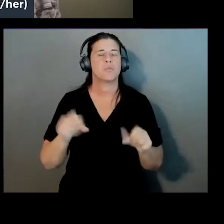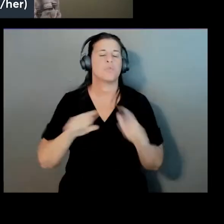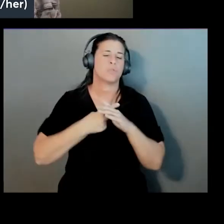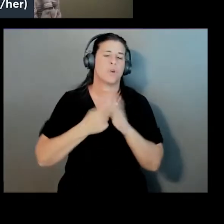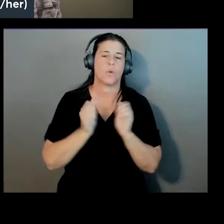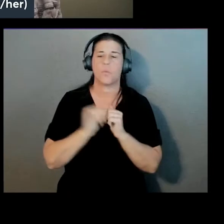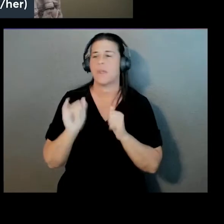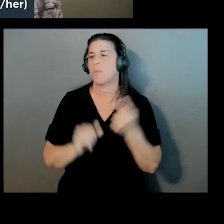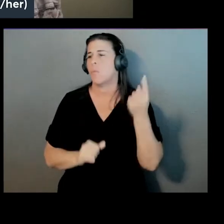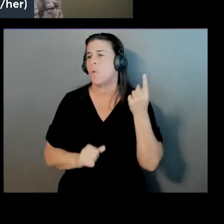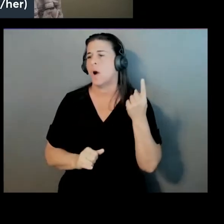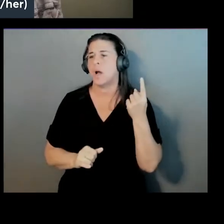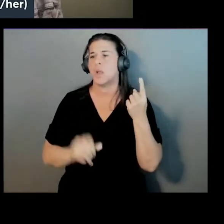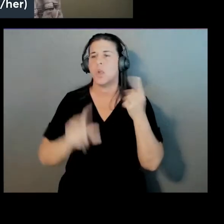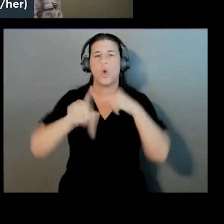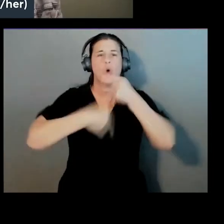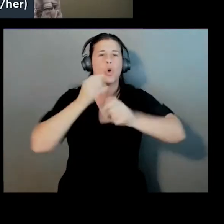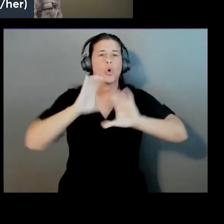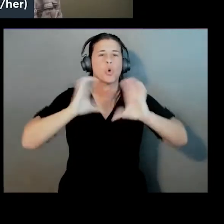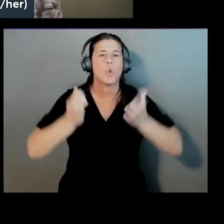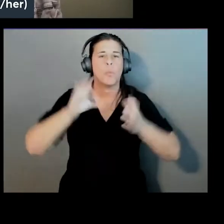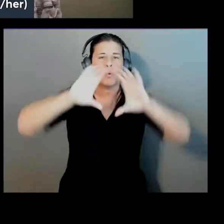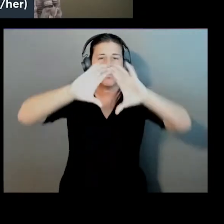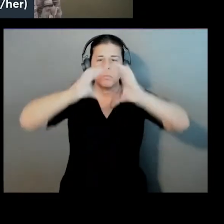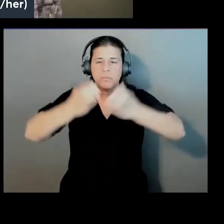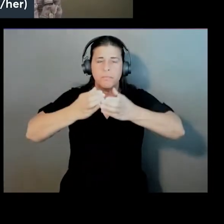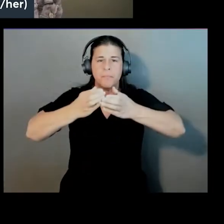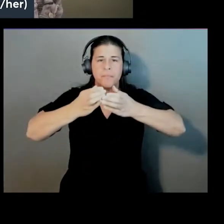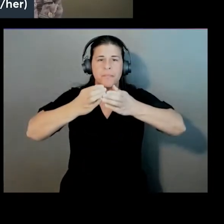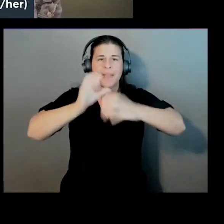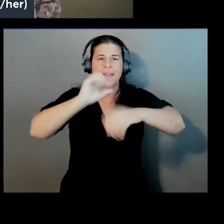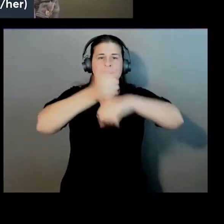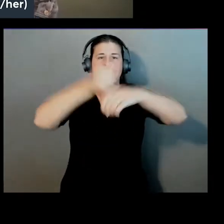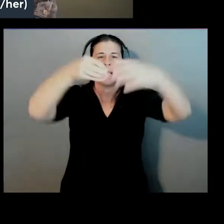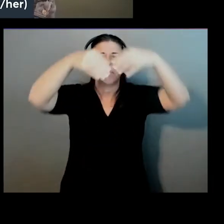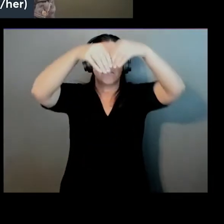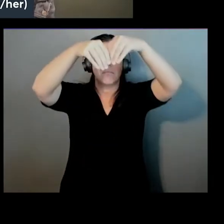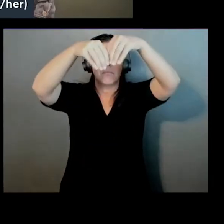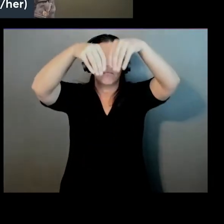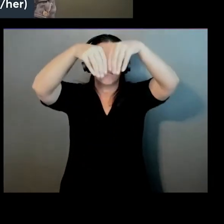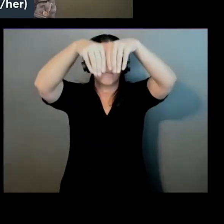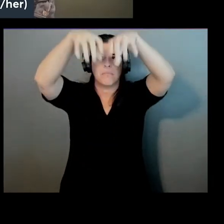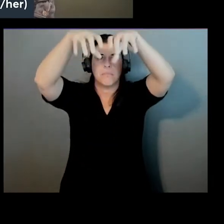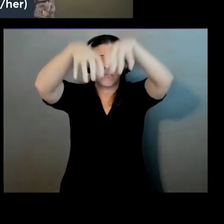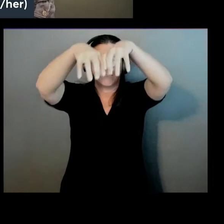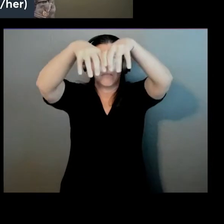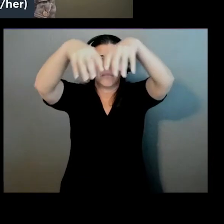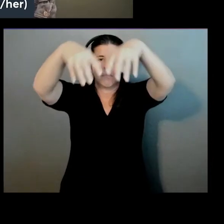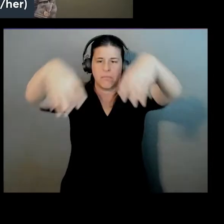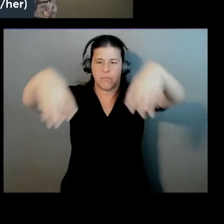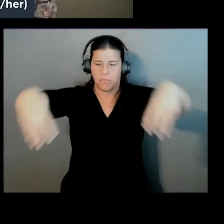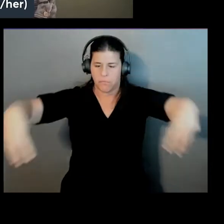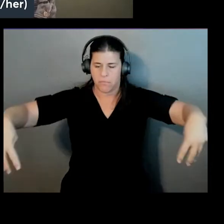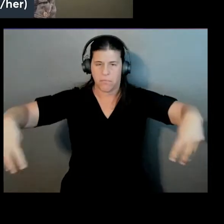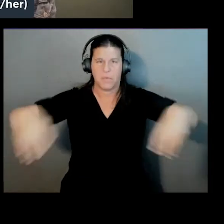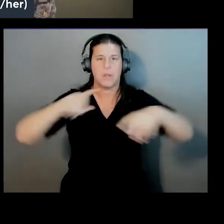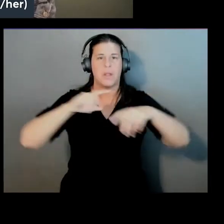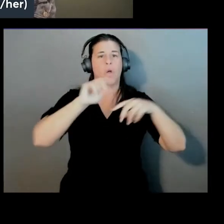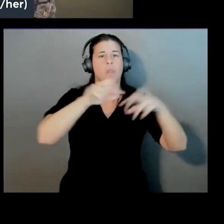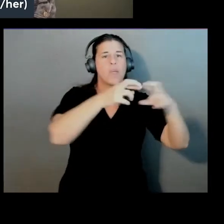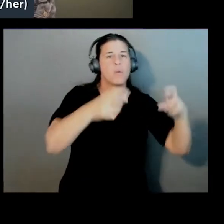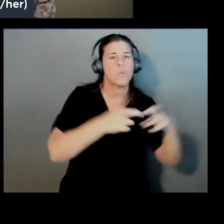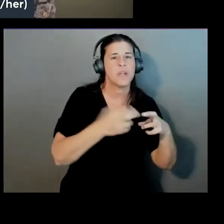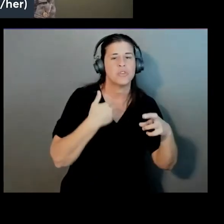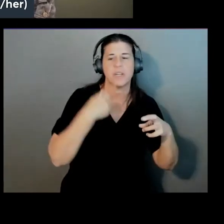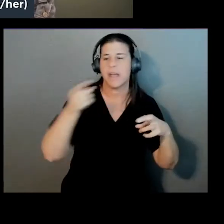one global pool and create subpools based on different regions. So maybe half for one region and half for another